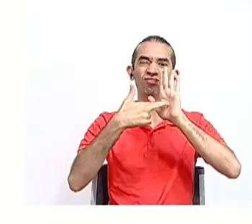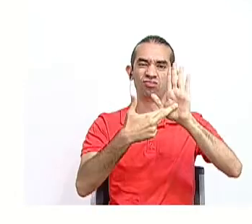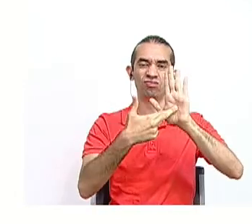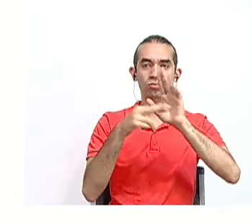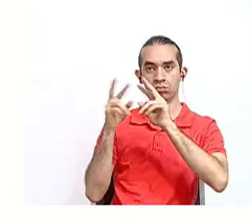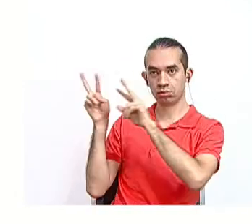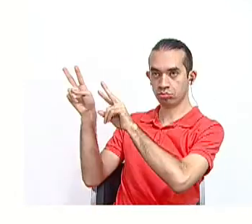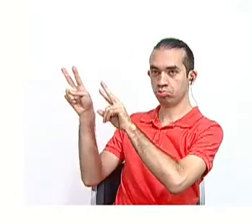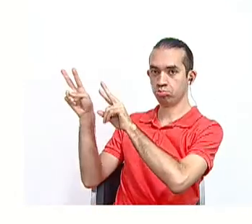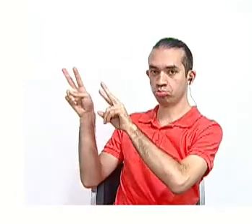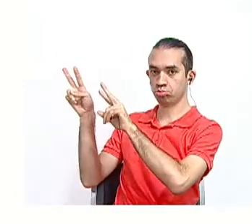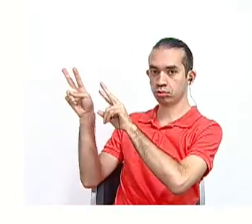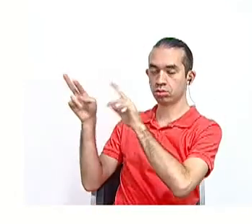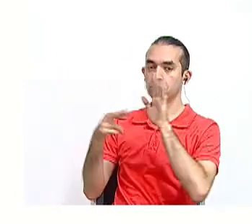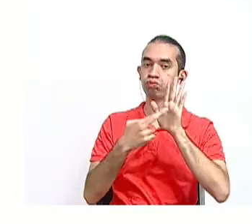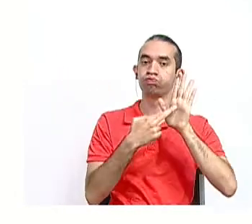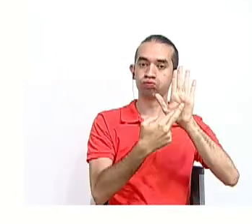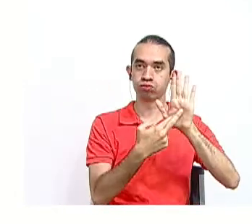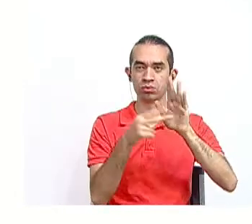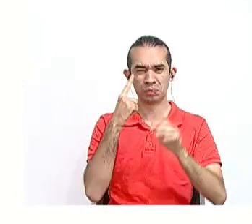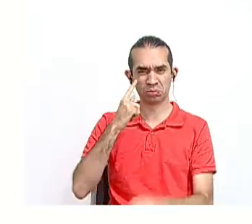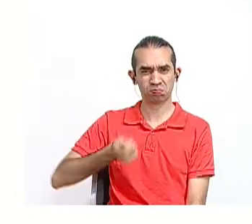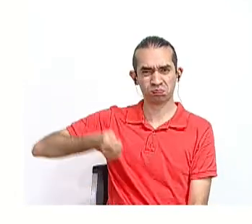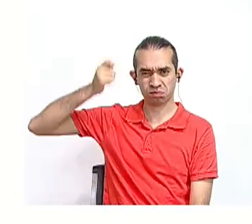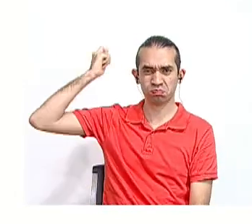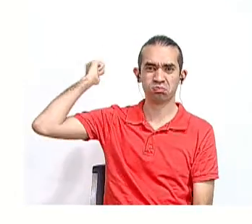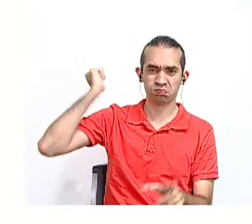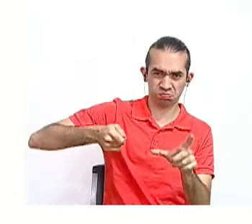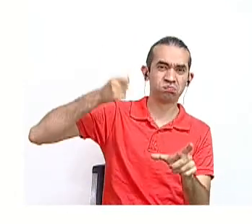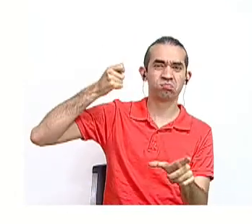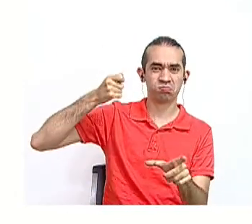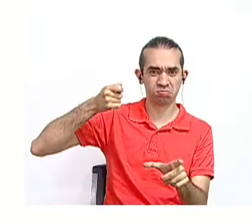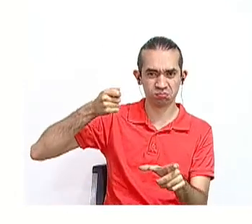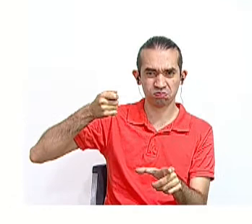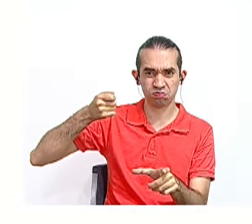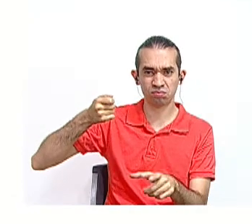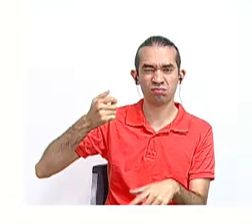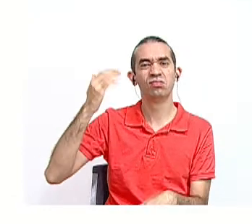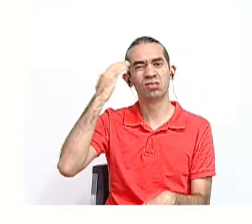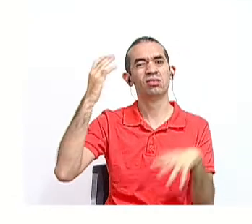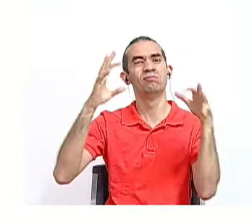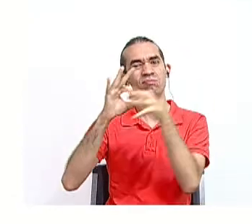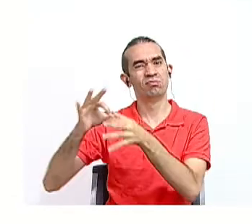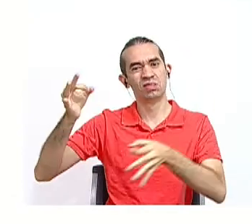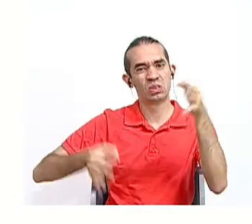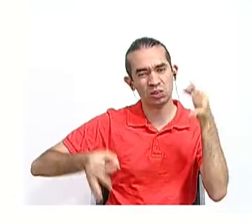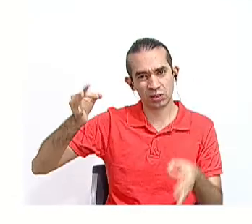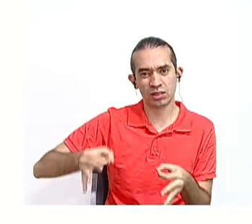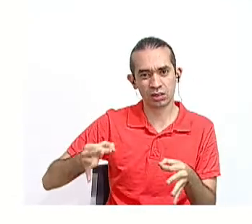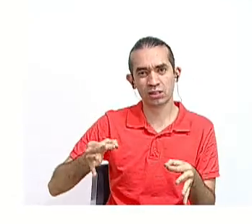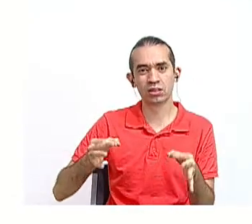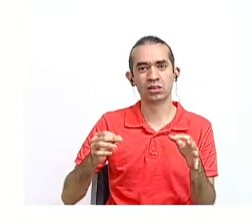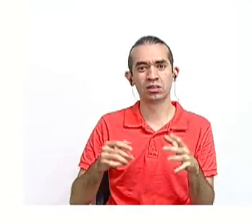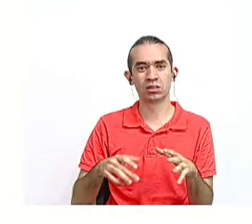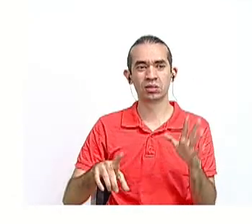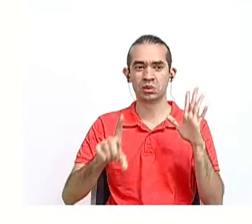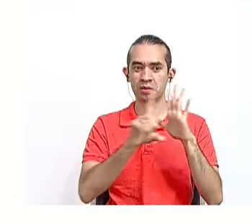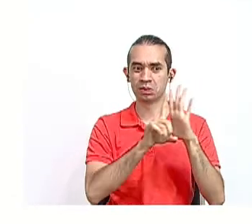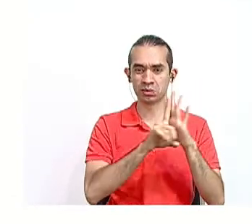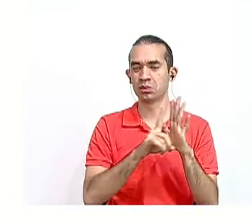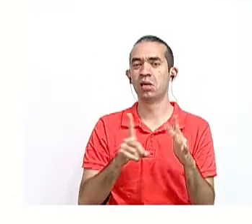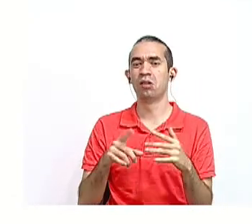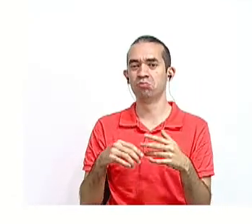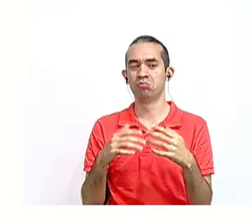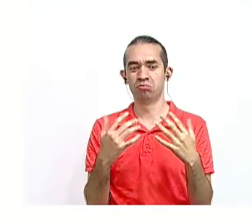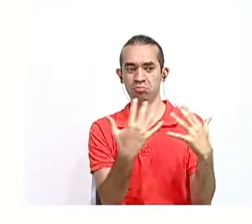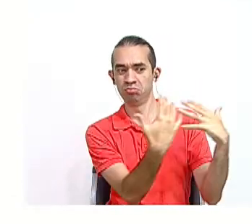represent. You see that hammer over there that is very common in law, and when you talk about trials and juries, we